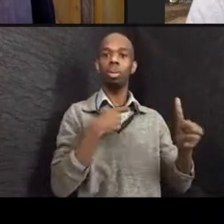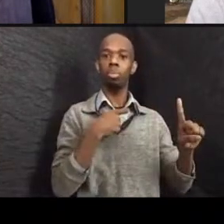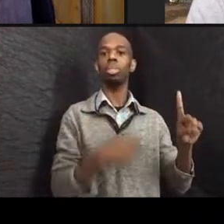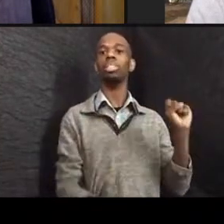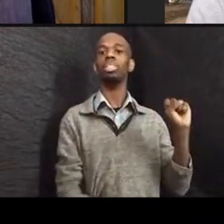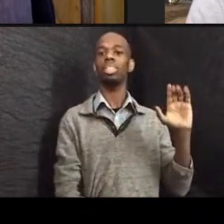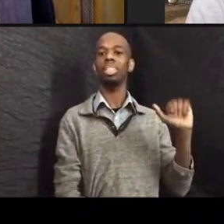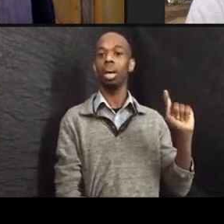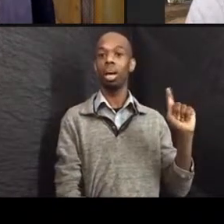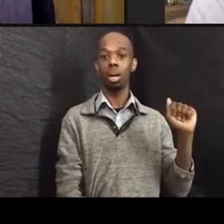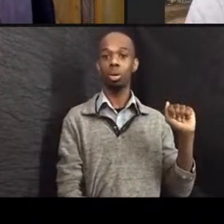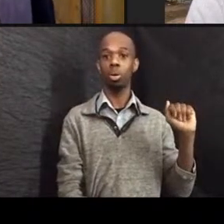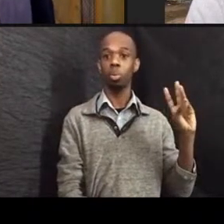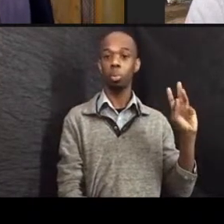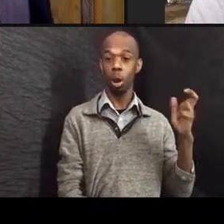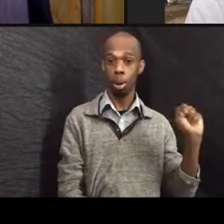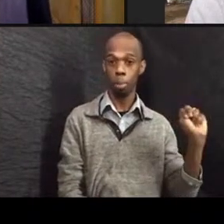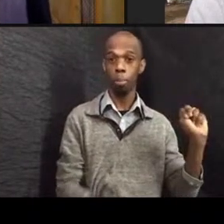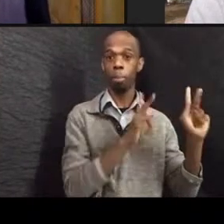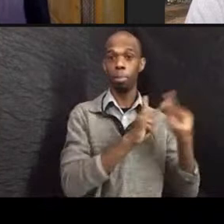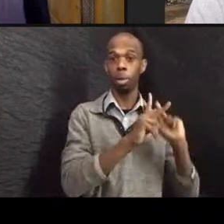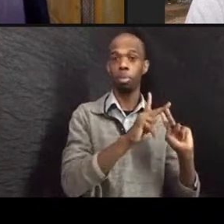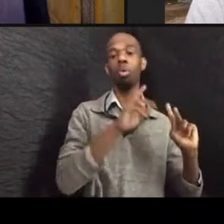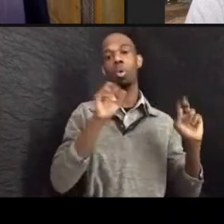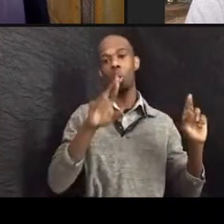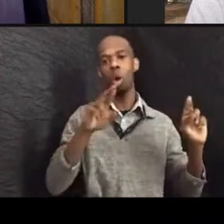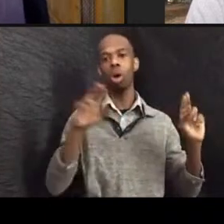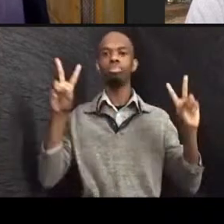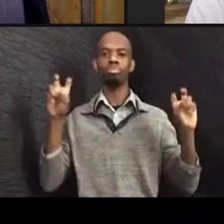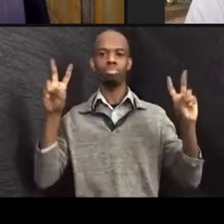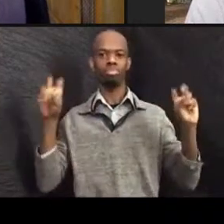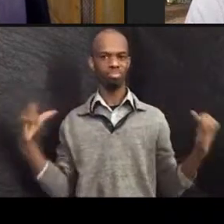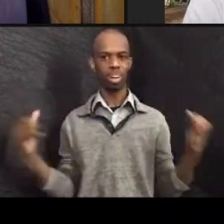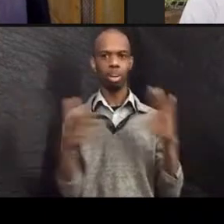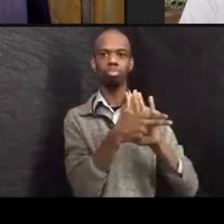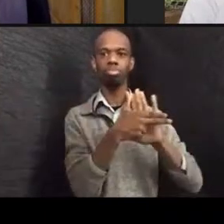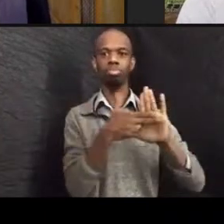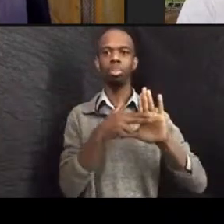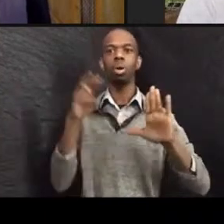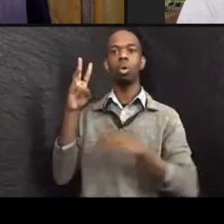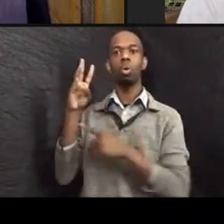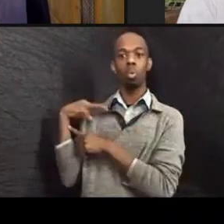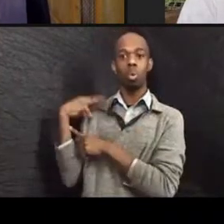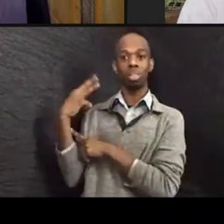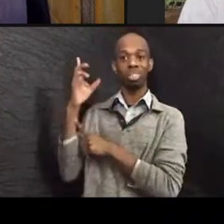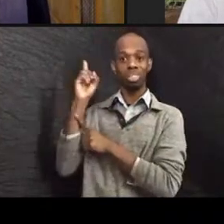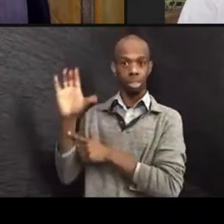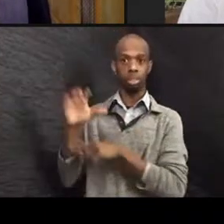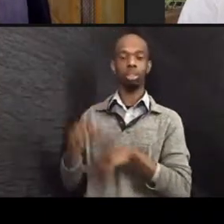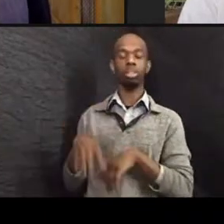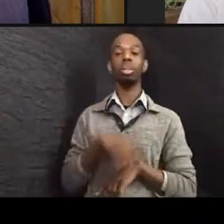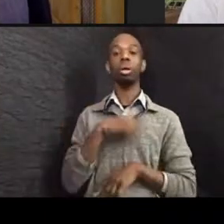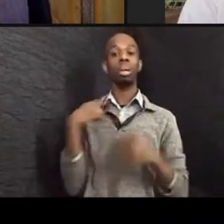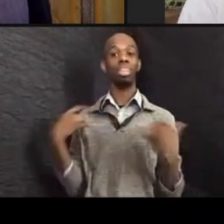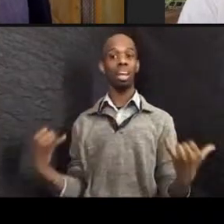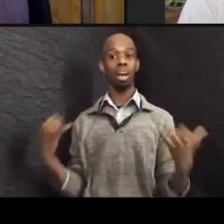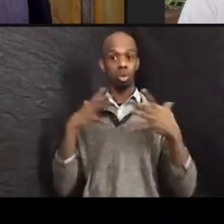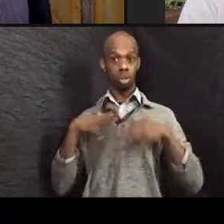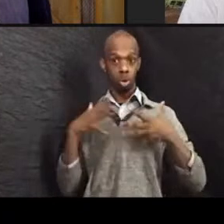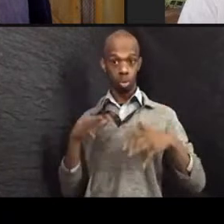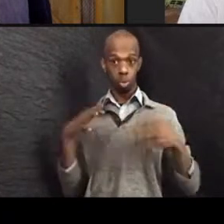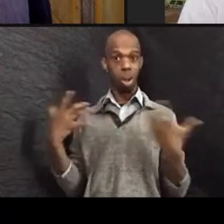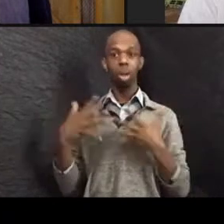am currently known as Washington, D.C., Maryland areas. I currently have on a gray